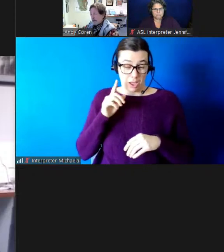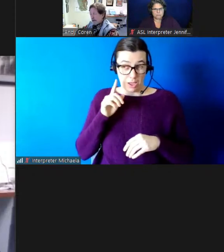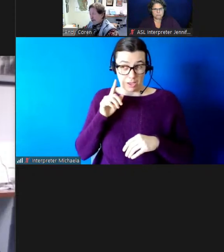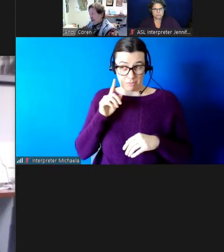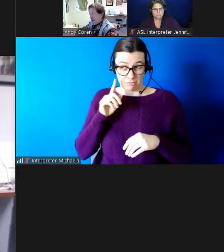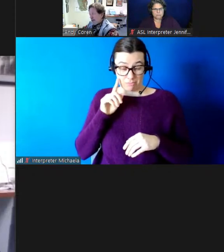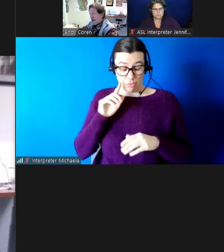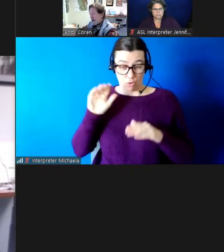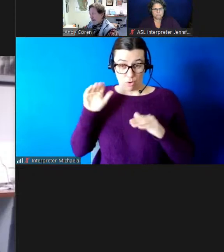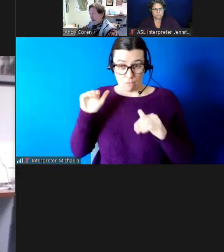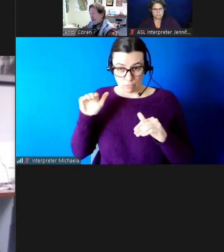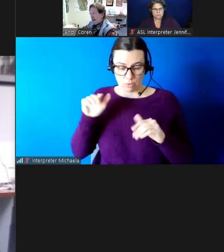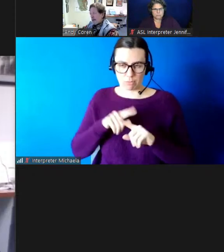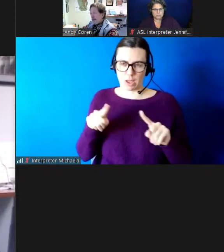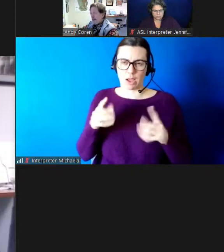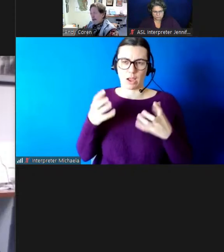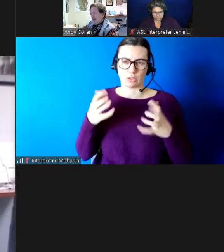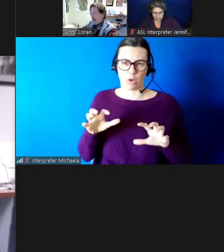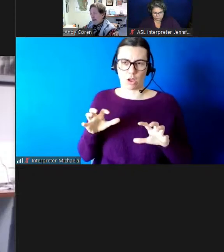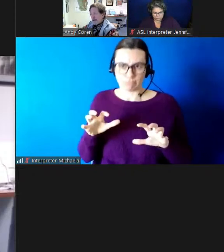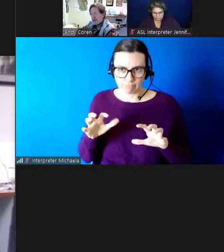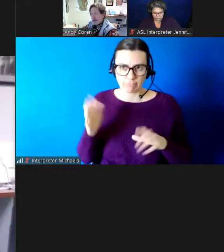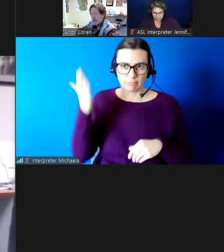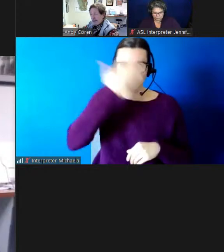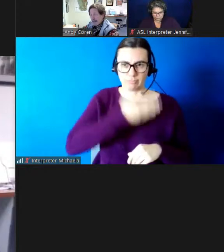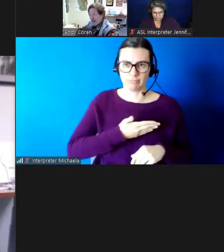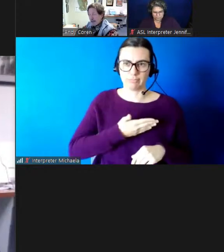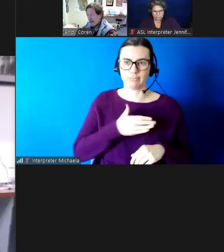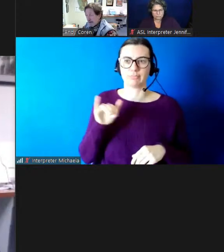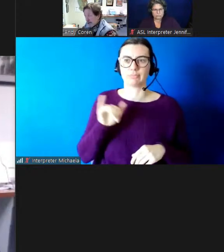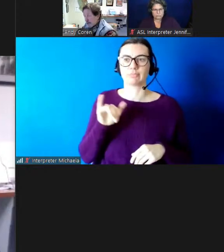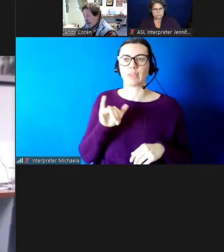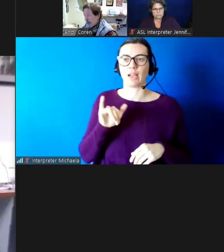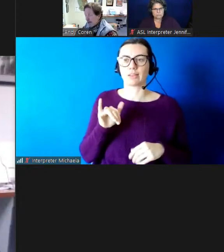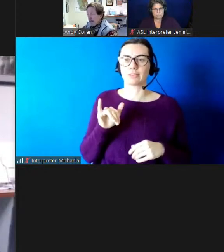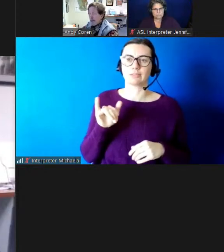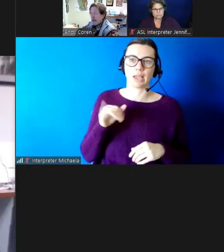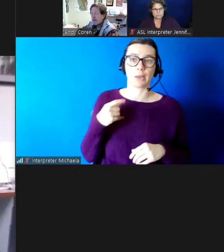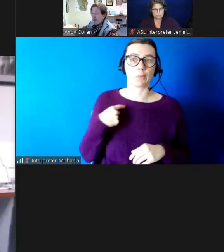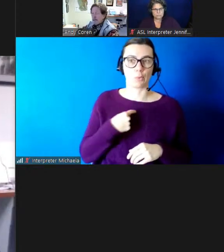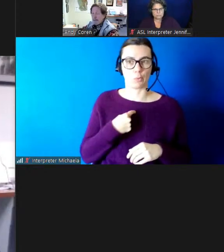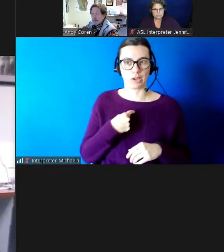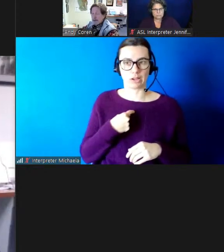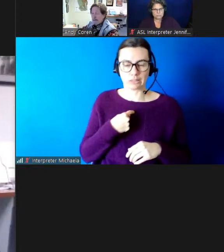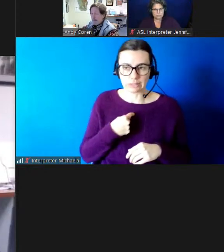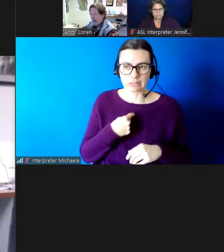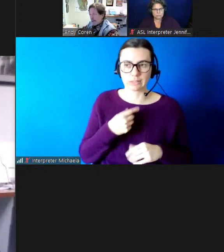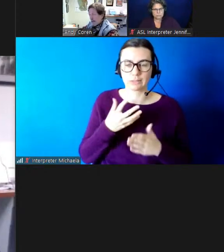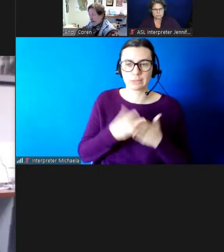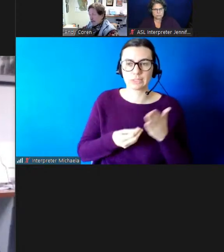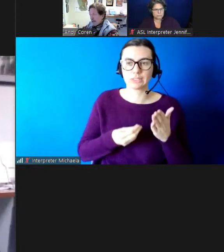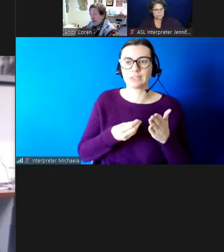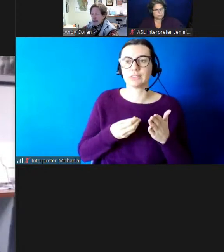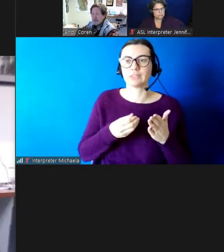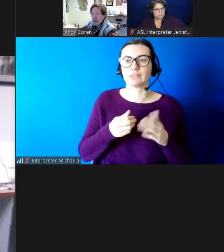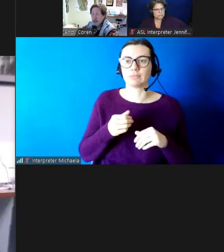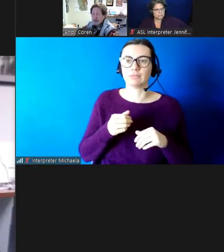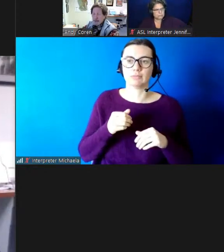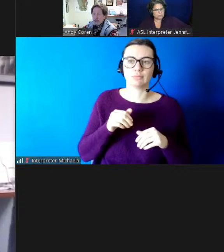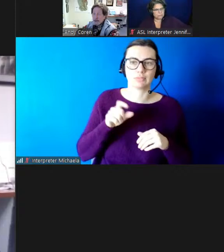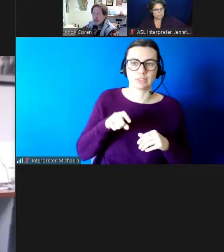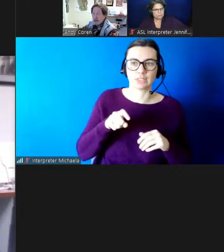possibility that just like we are missing necessary testing this week, We could be missing beds next week. And